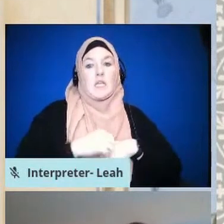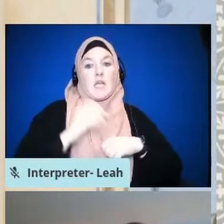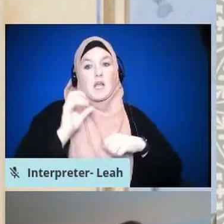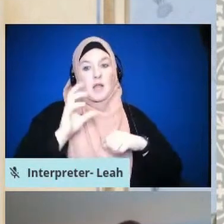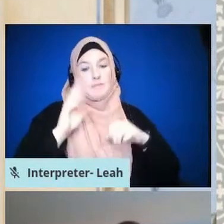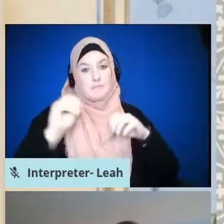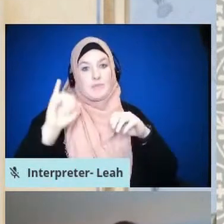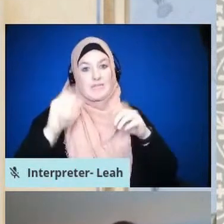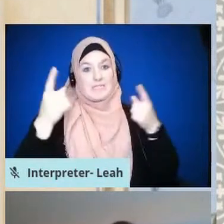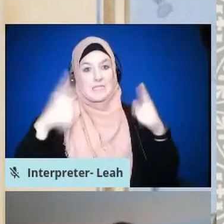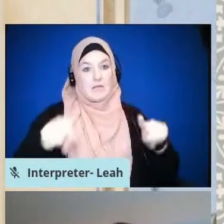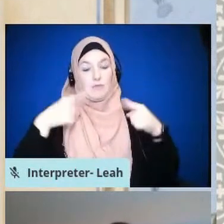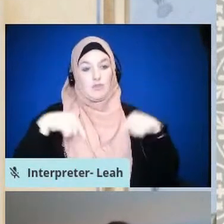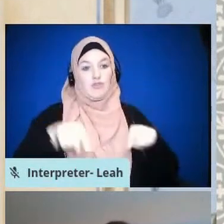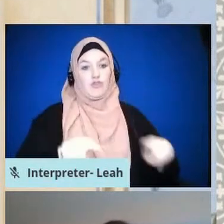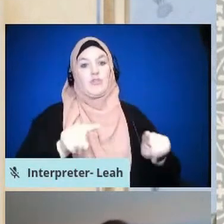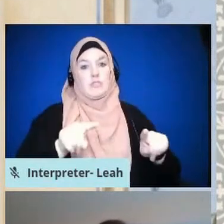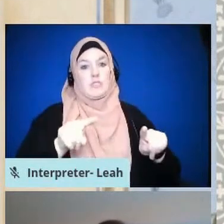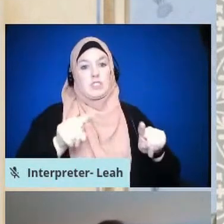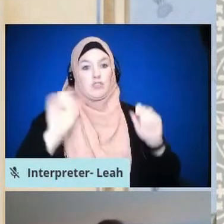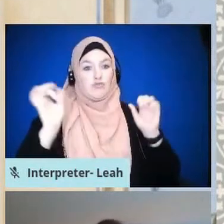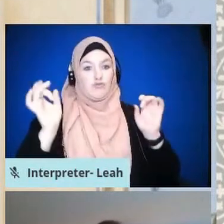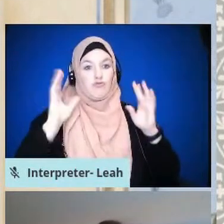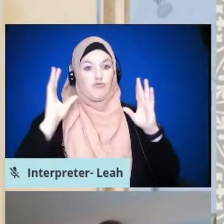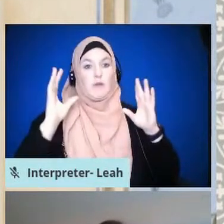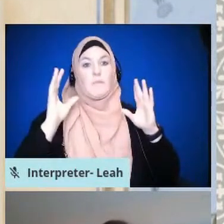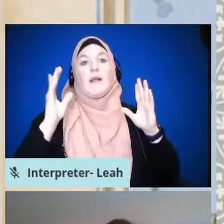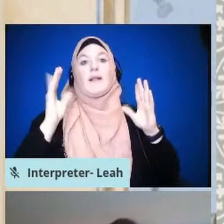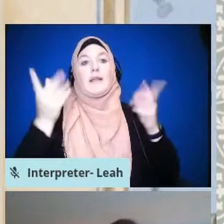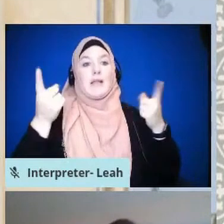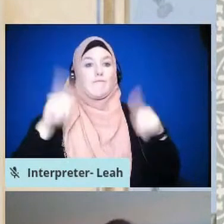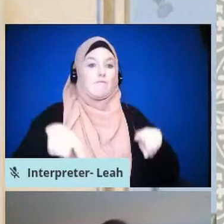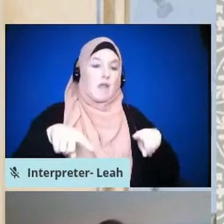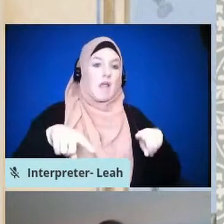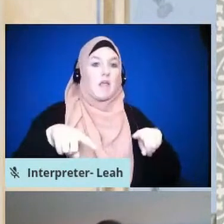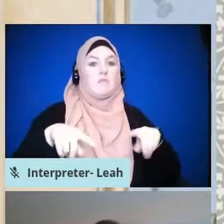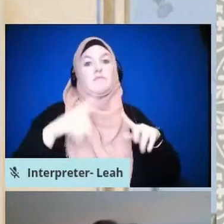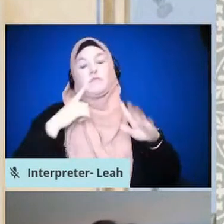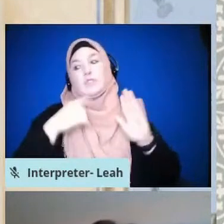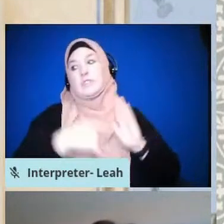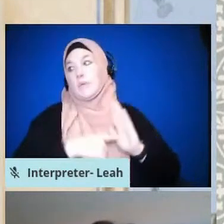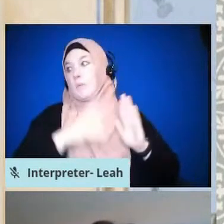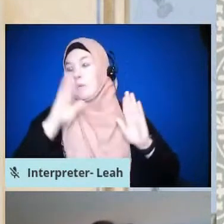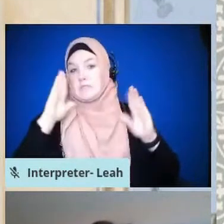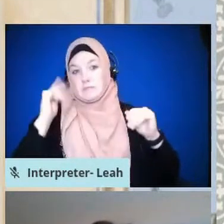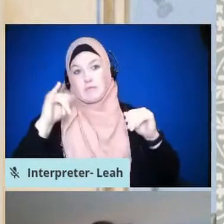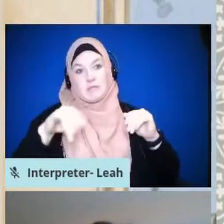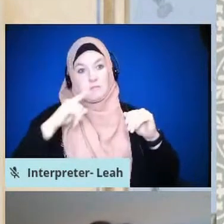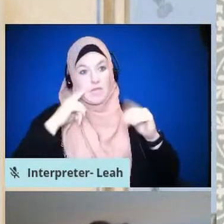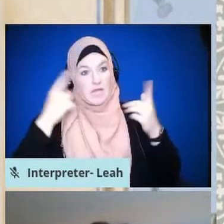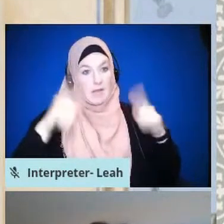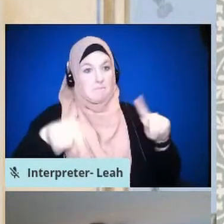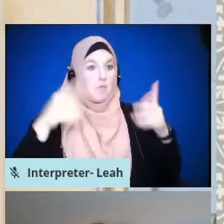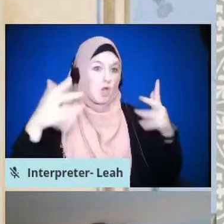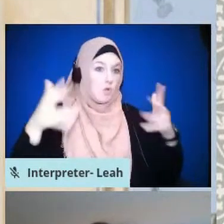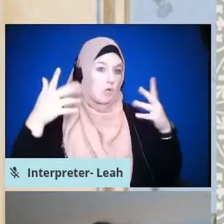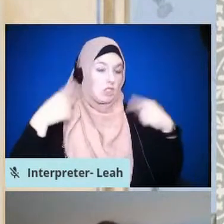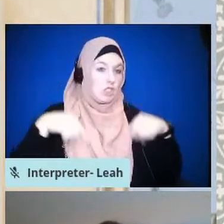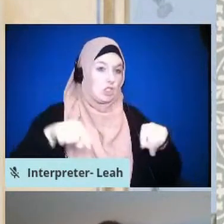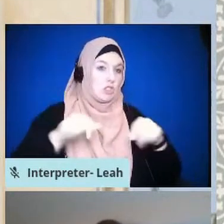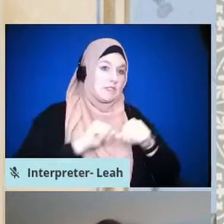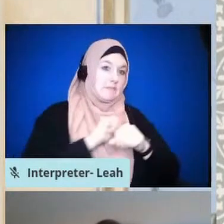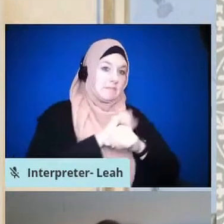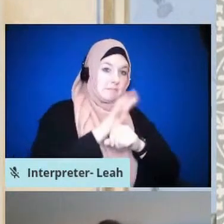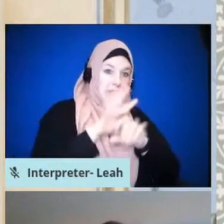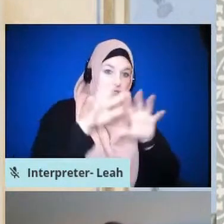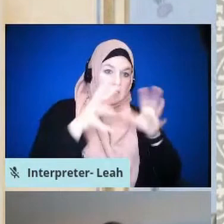This happens during the traumatic event. Let's say we will expect this to be happened already during the pandemic,